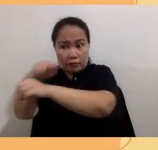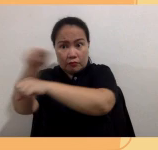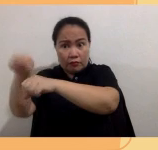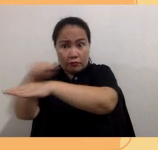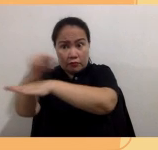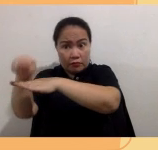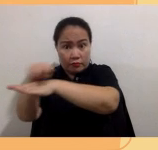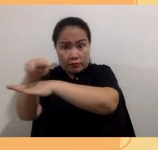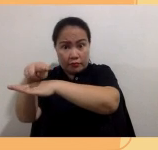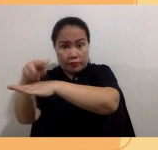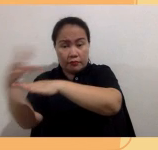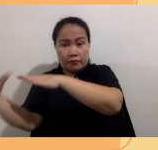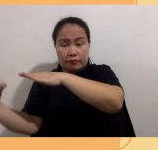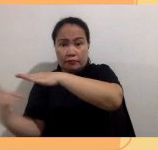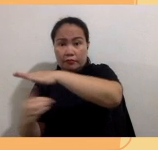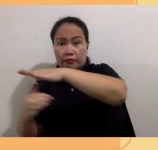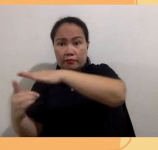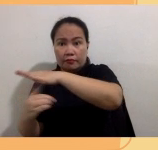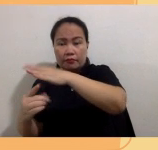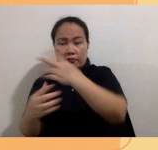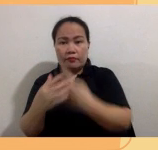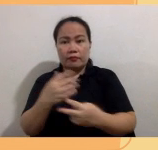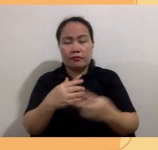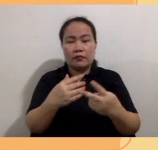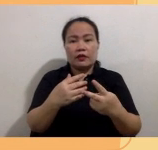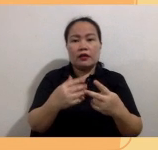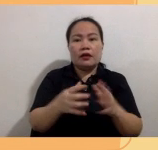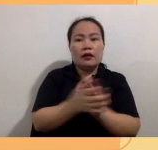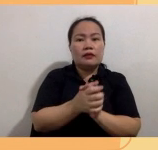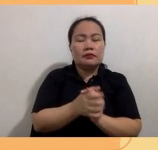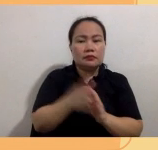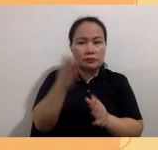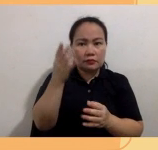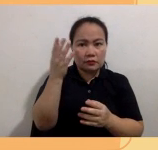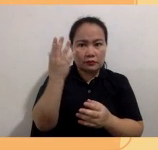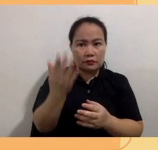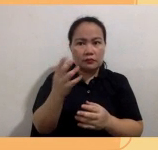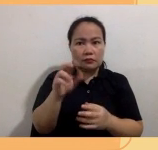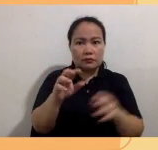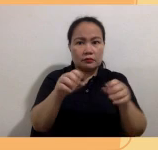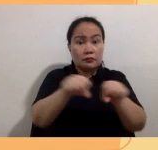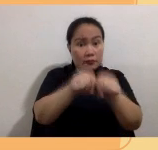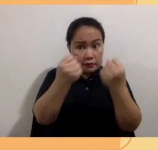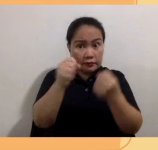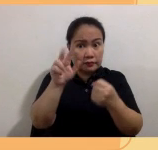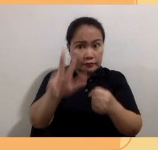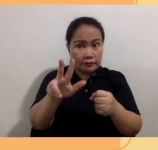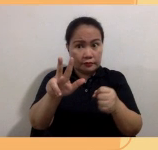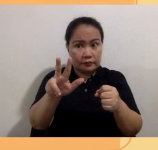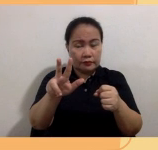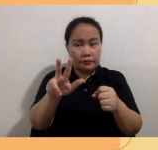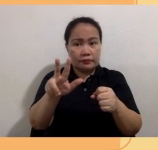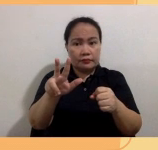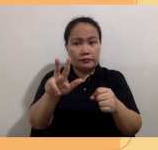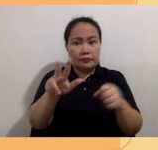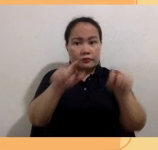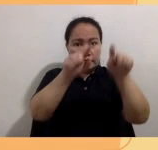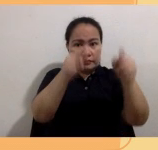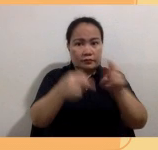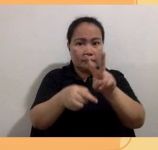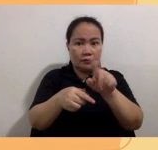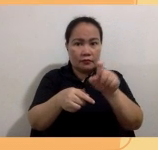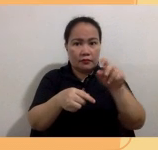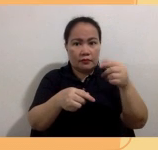and the denominator. So, our numerator will be 3 times 2x plus 4 since